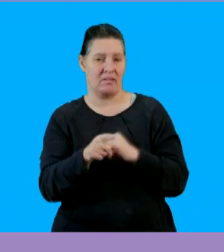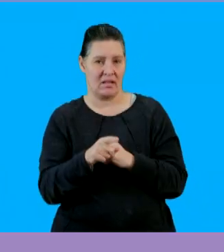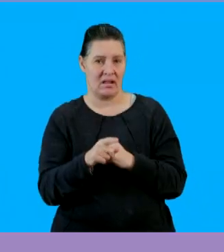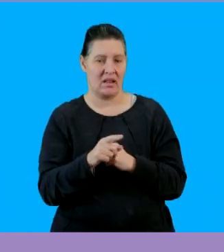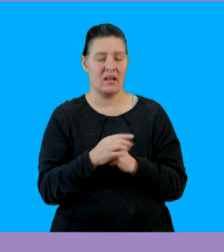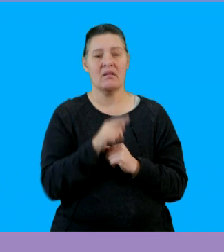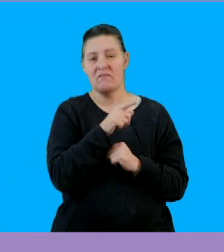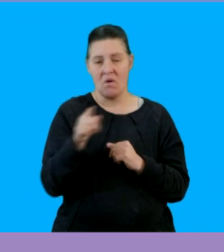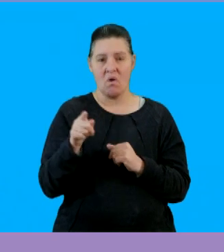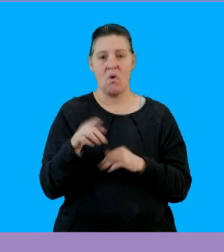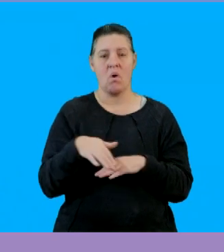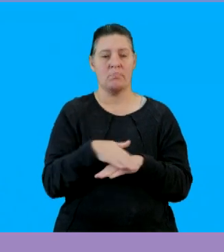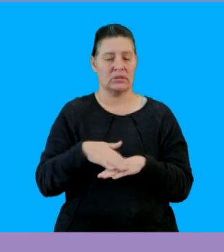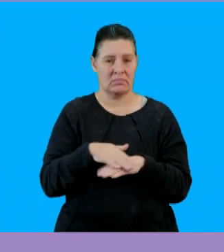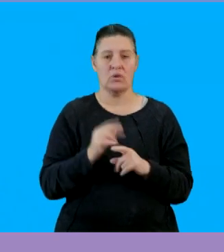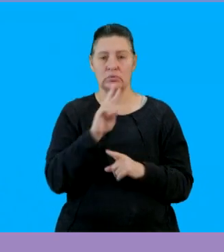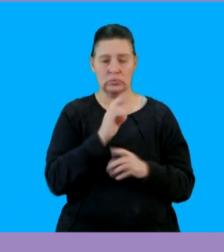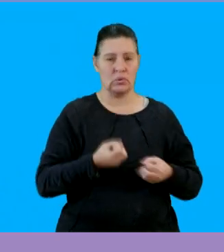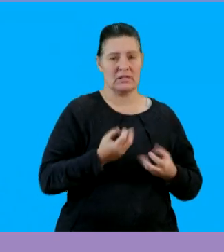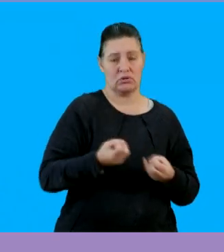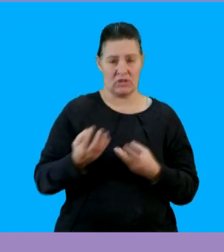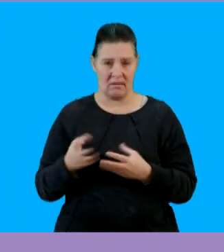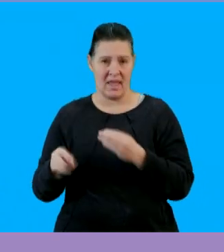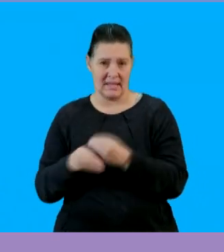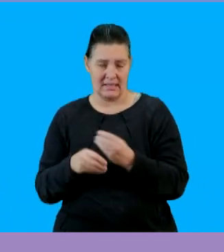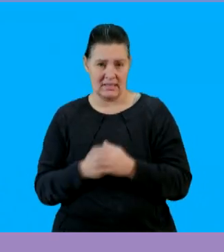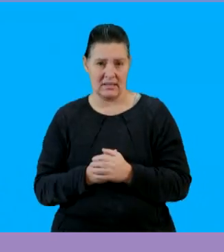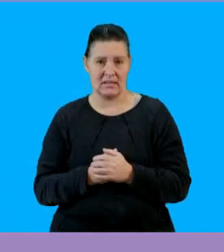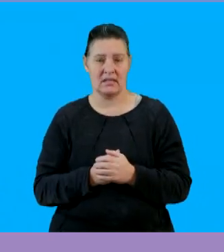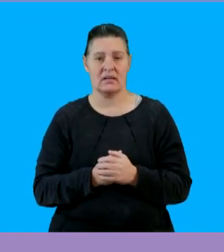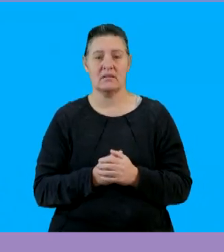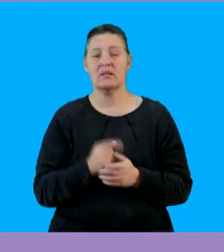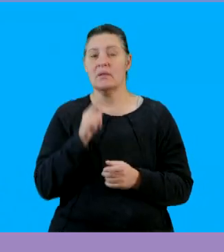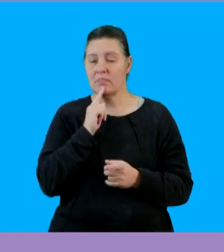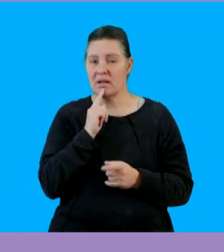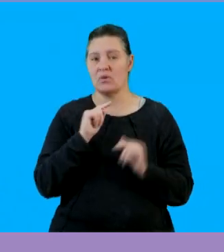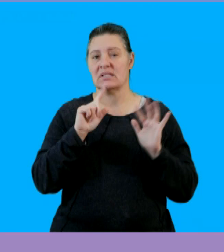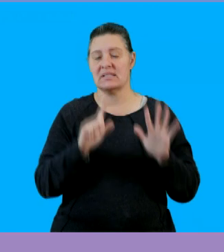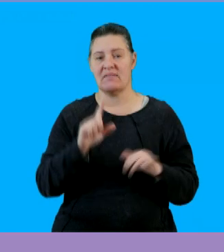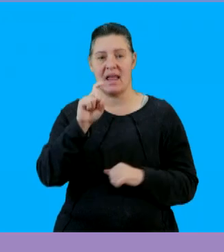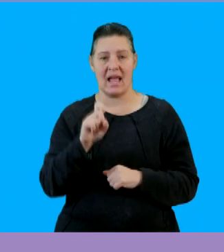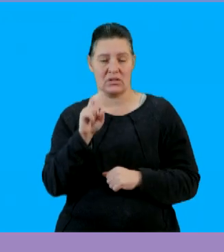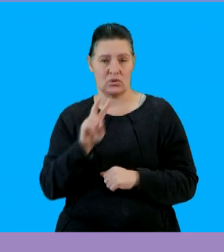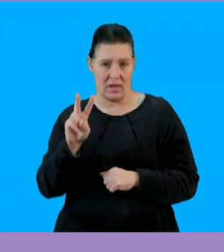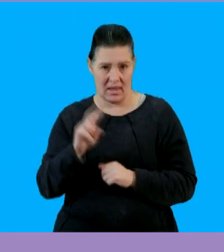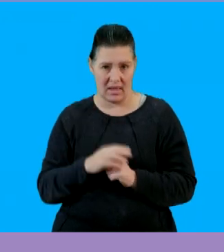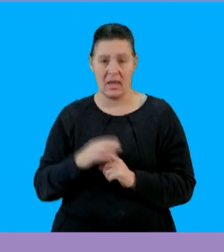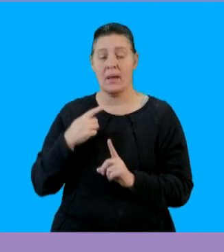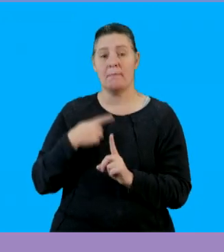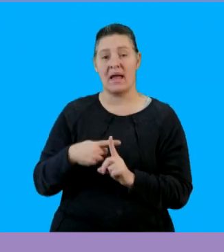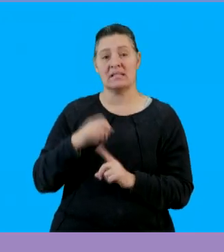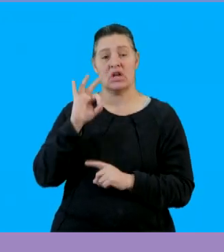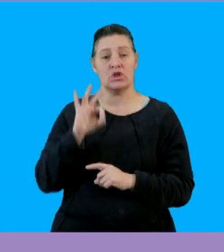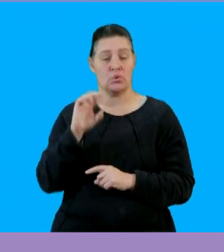Let's simplify the ones here at the bottom. It's just 2 expressions that are being added. So that is our 7x